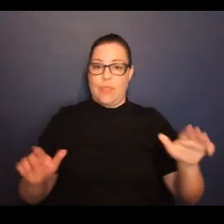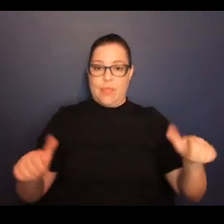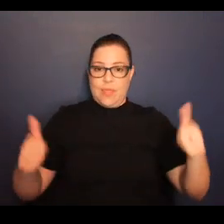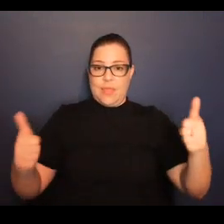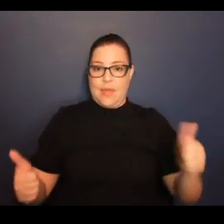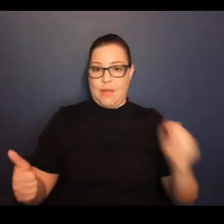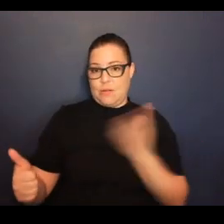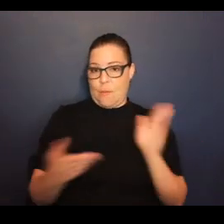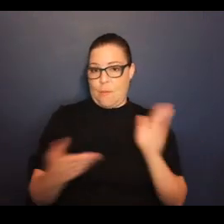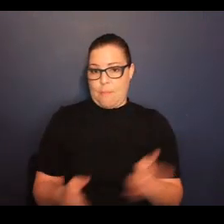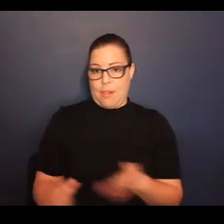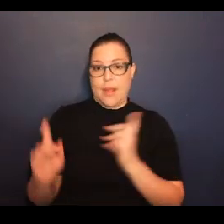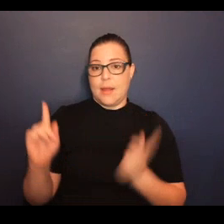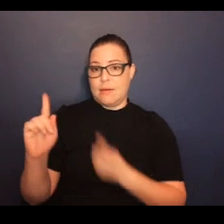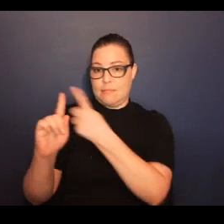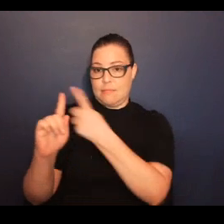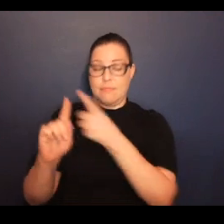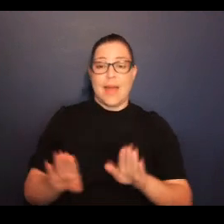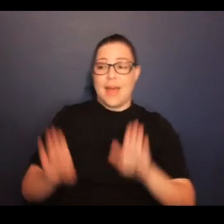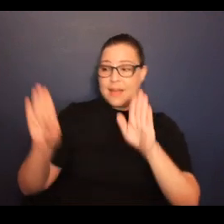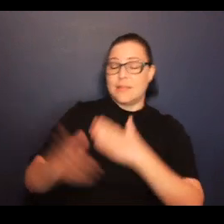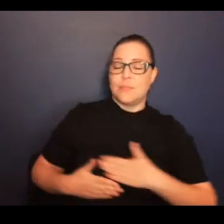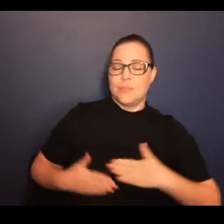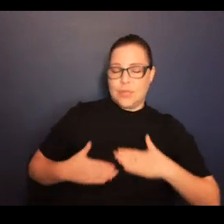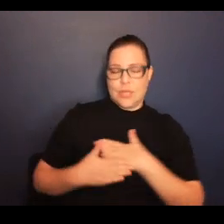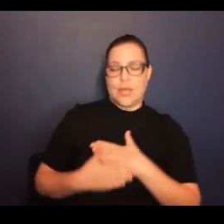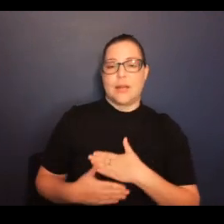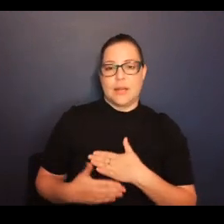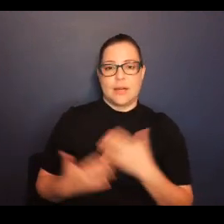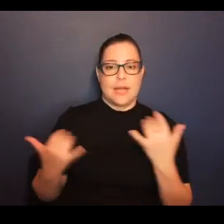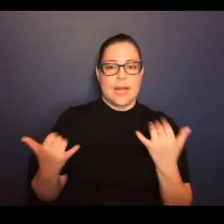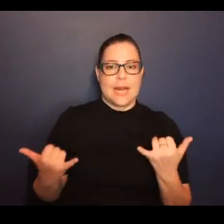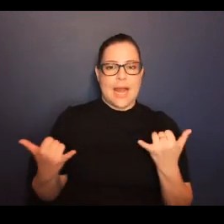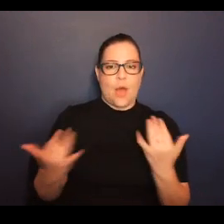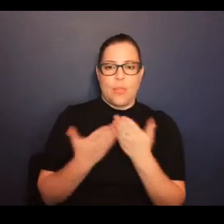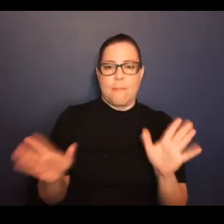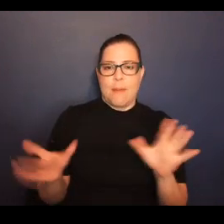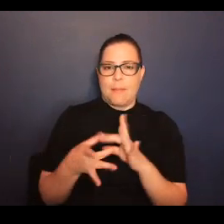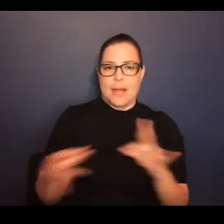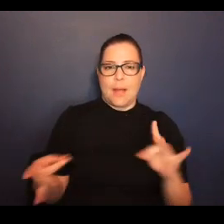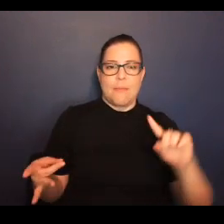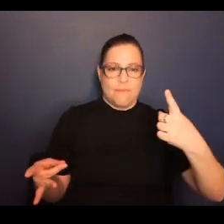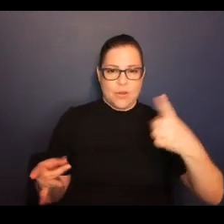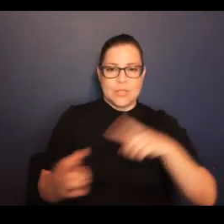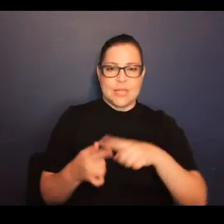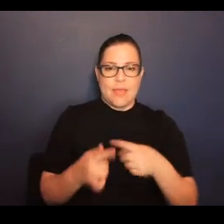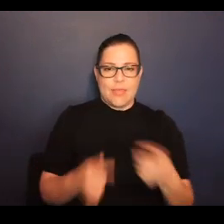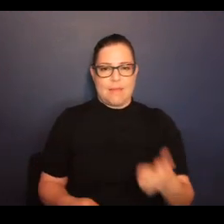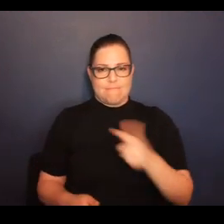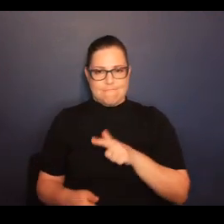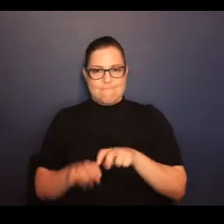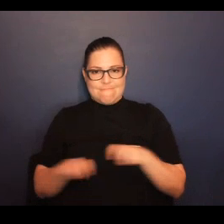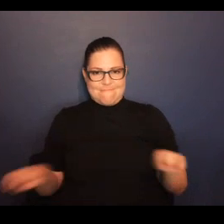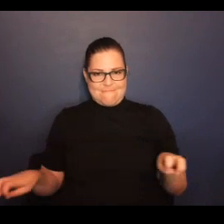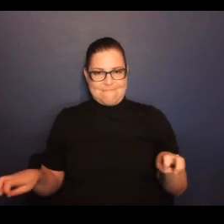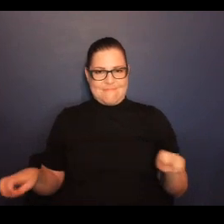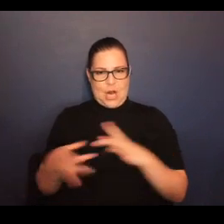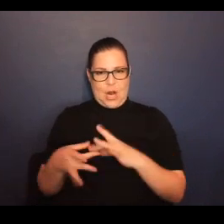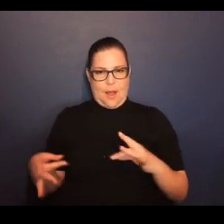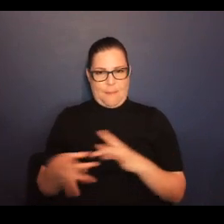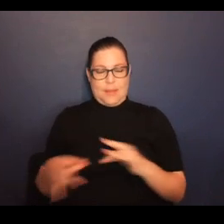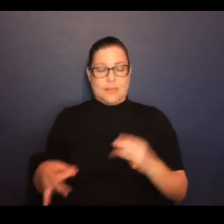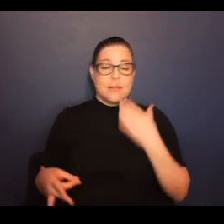for. Excellent. We appreciate that. And let's have all the public comments first, and we'll come back to make our final comments. Well,